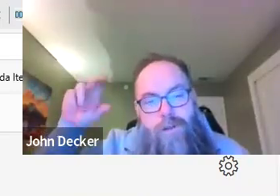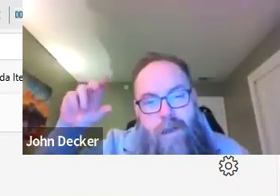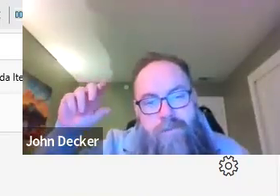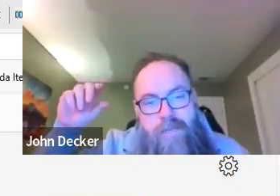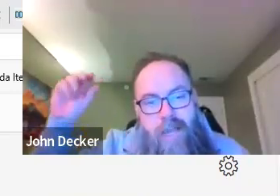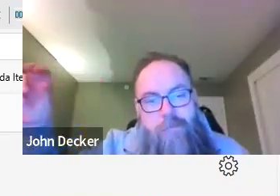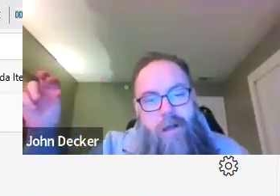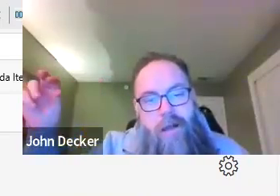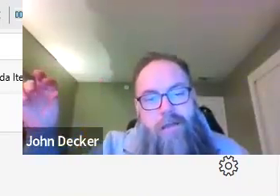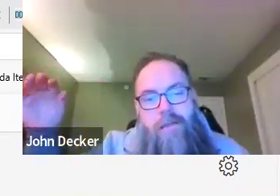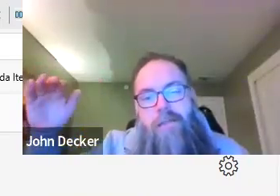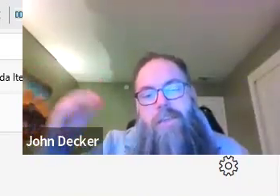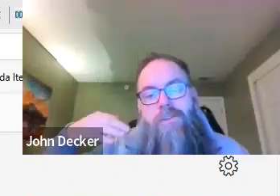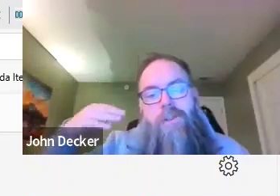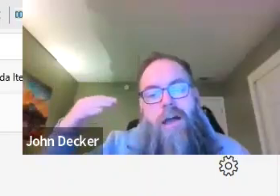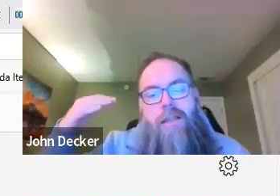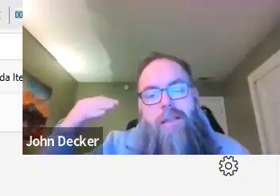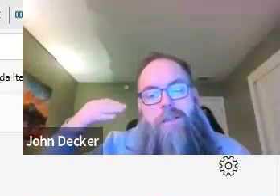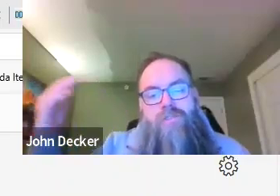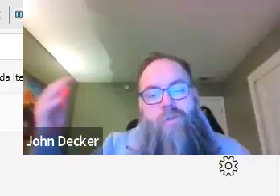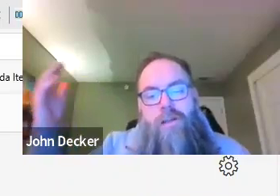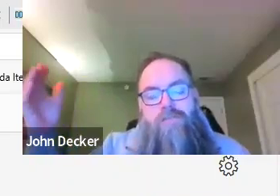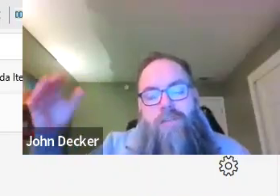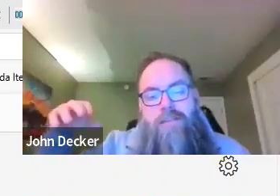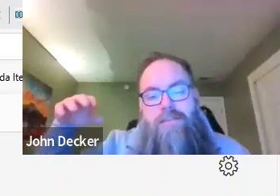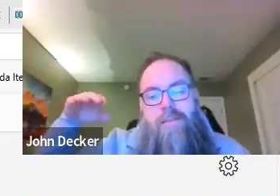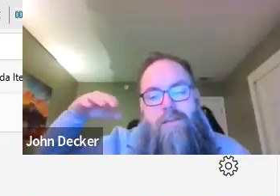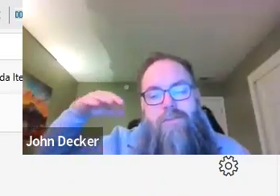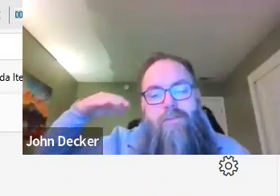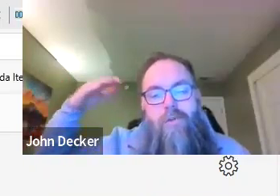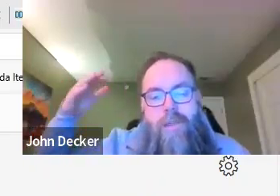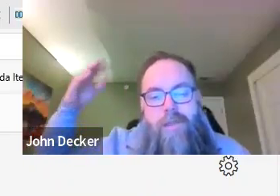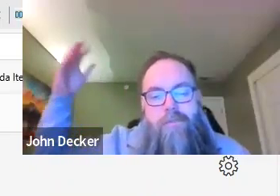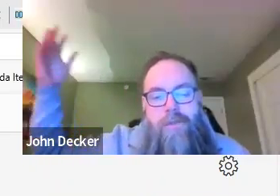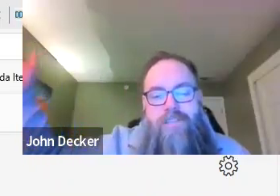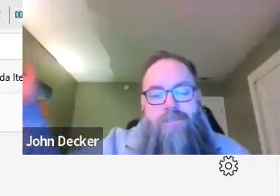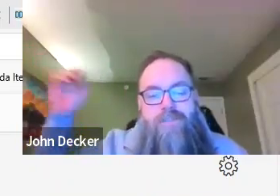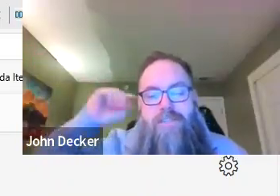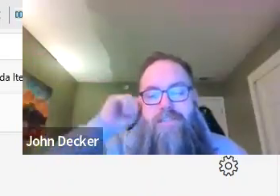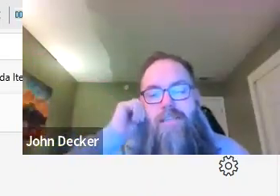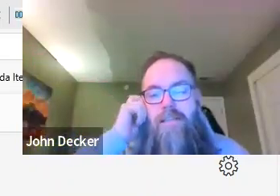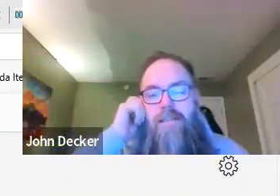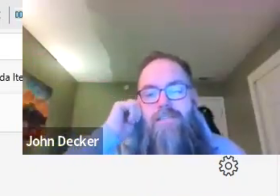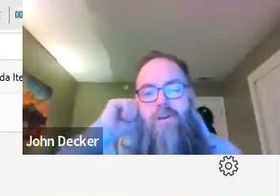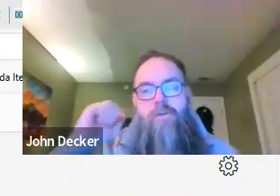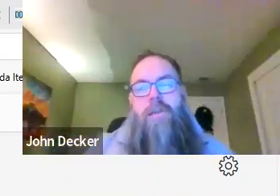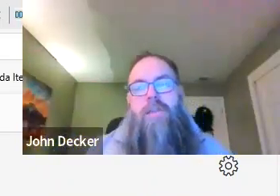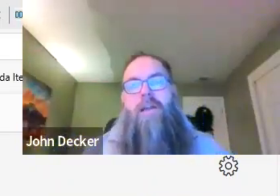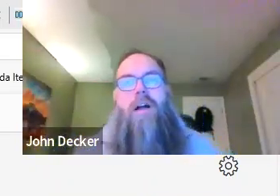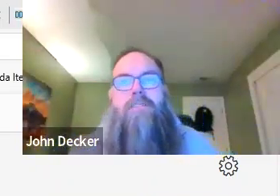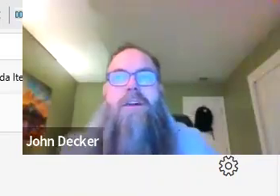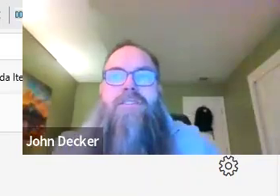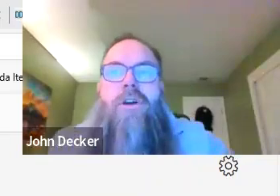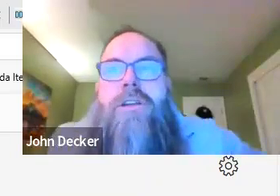you on like a 45-day time clock that you're not in control of, because you don't know when the information gets over to the state.